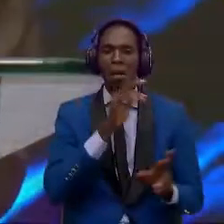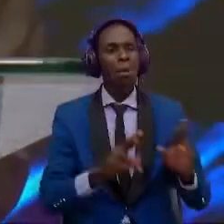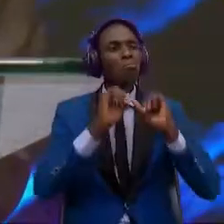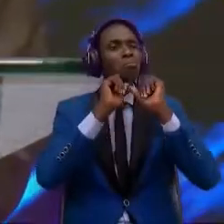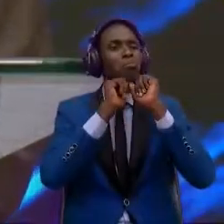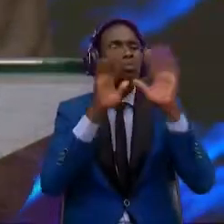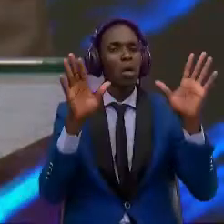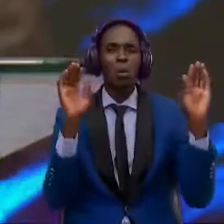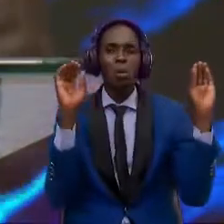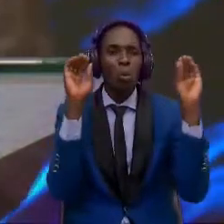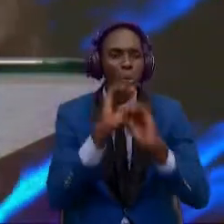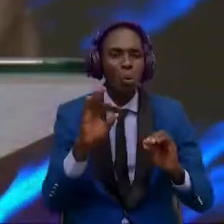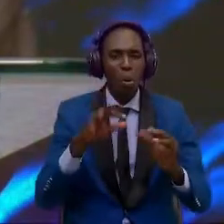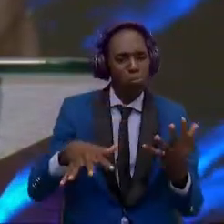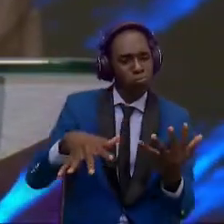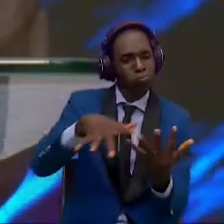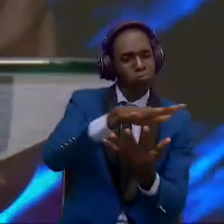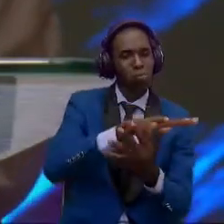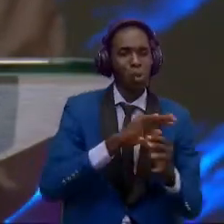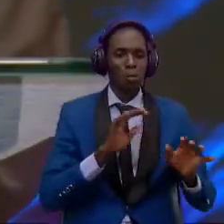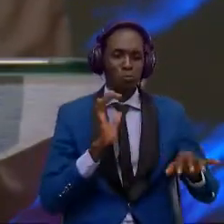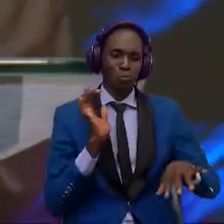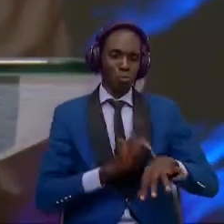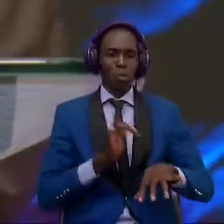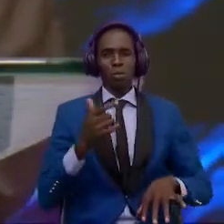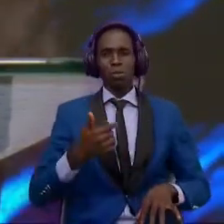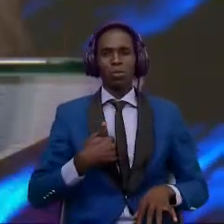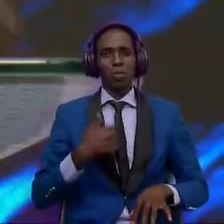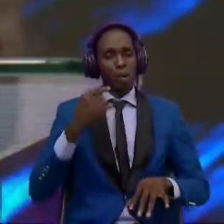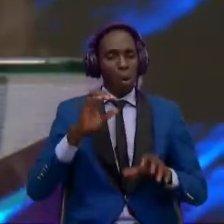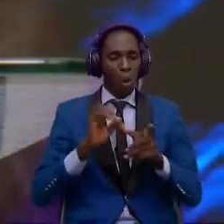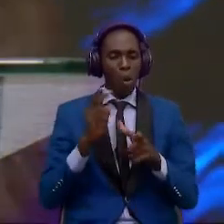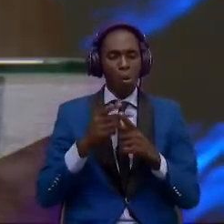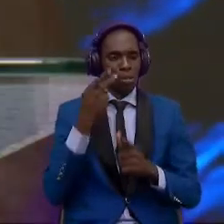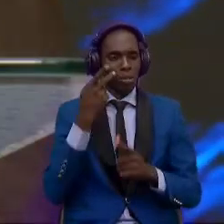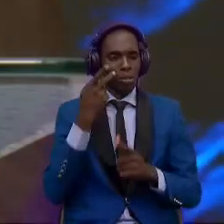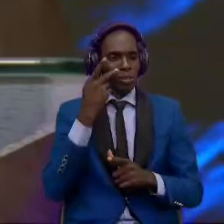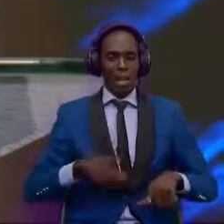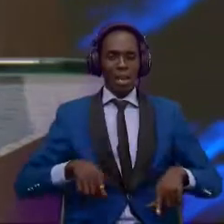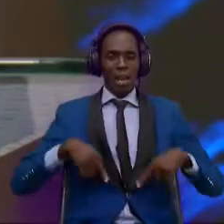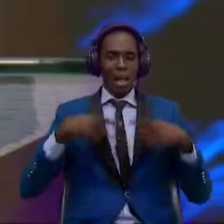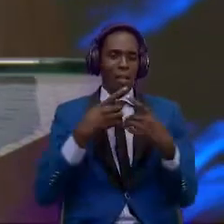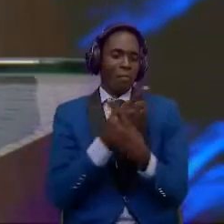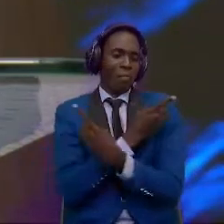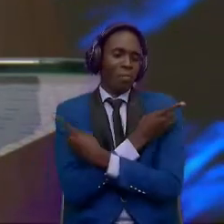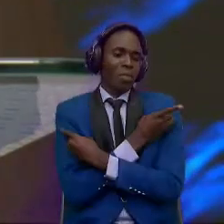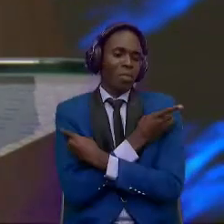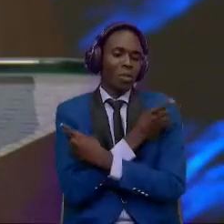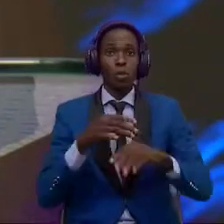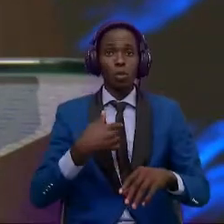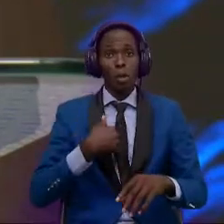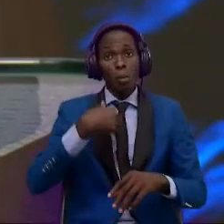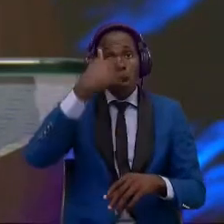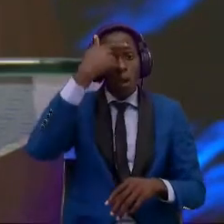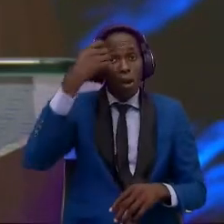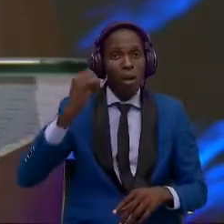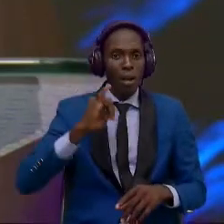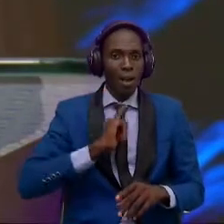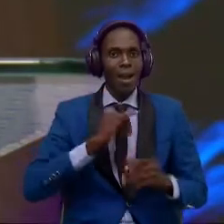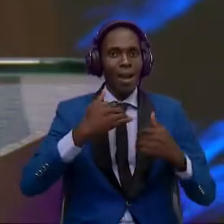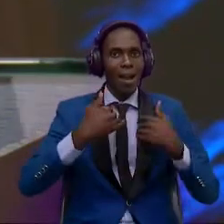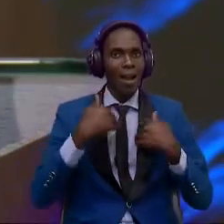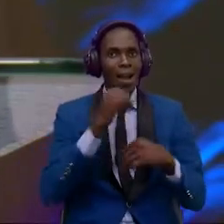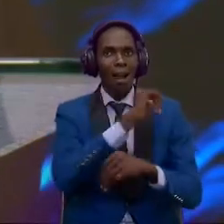move me, neither count I my life dear unto me, because I have a purpose, I have a